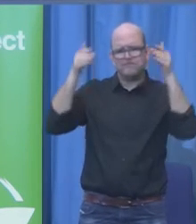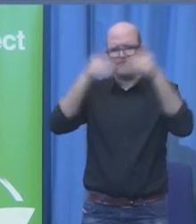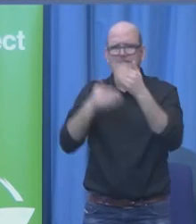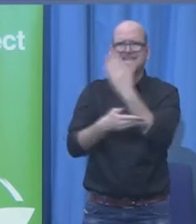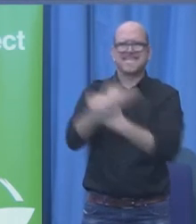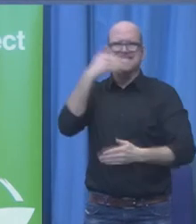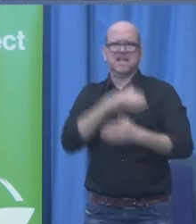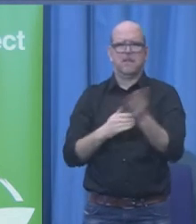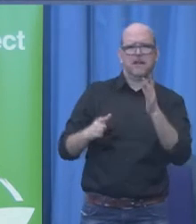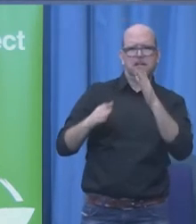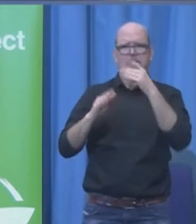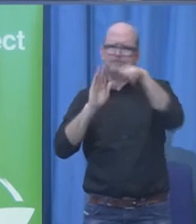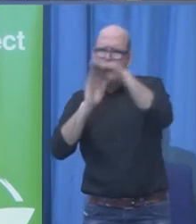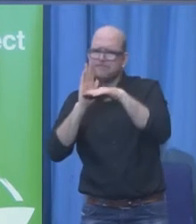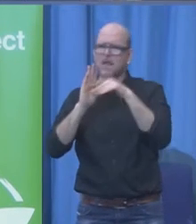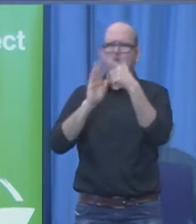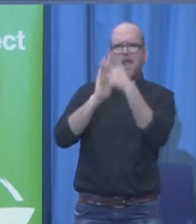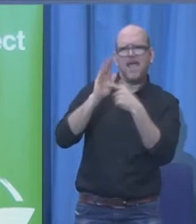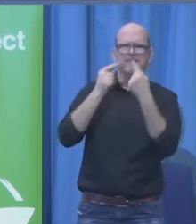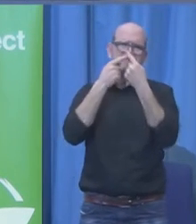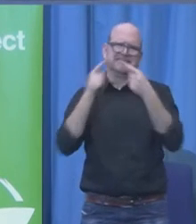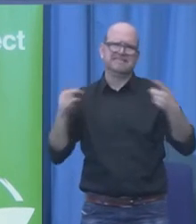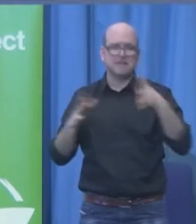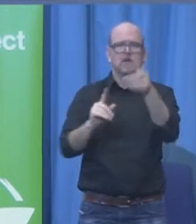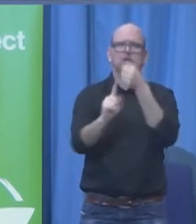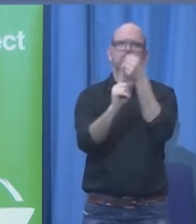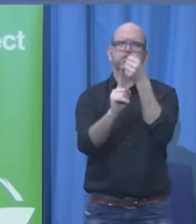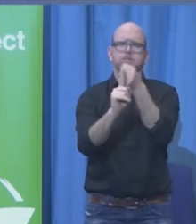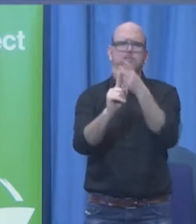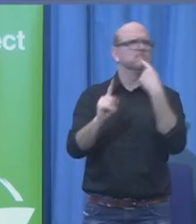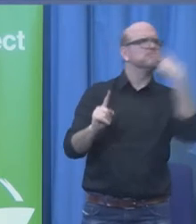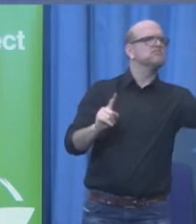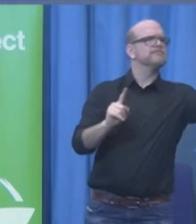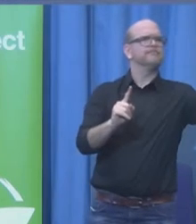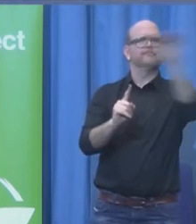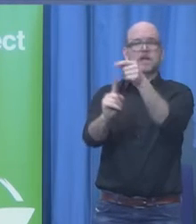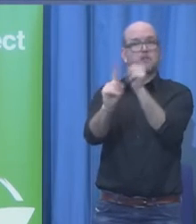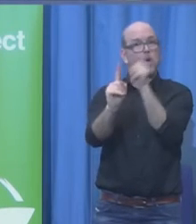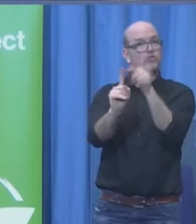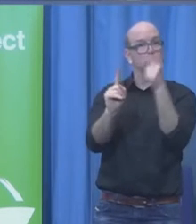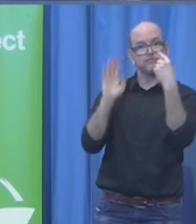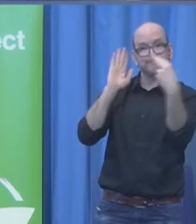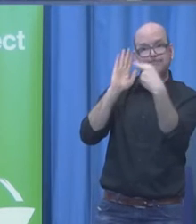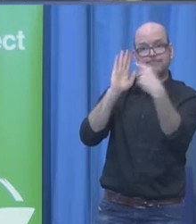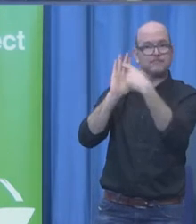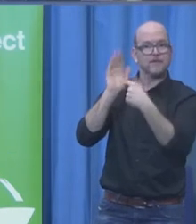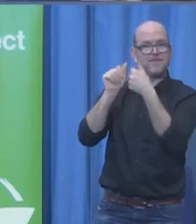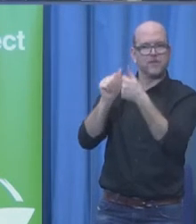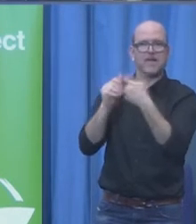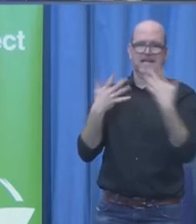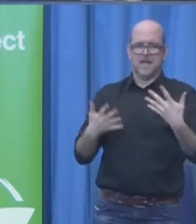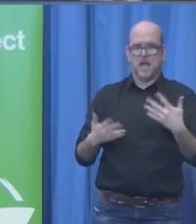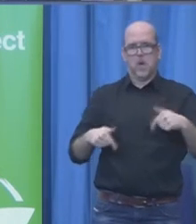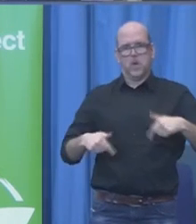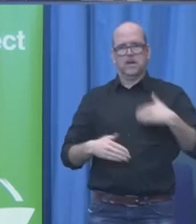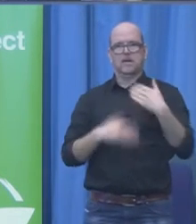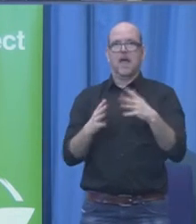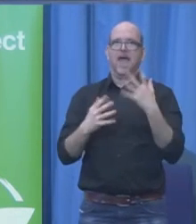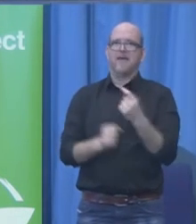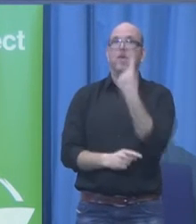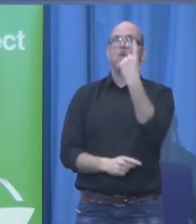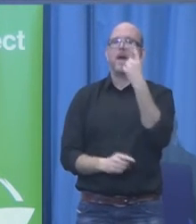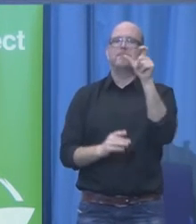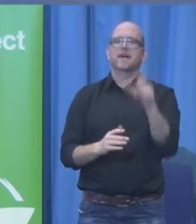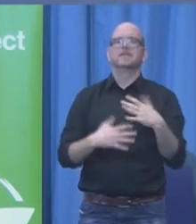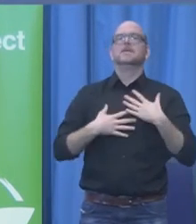really, as we say at home, the proof of the pudding is in the eating, and we will know when the jobs are created for people with